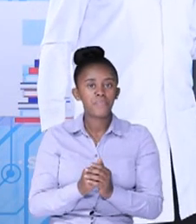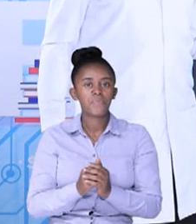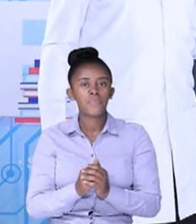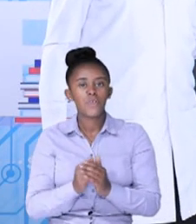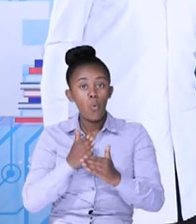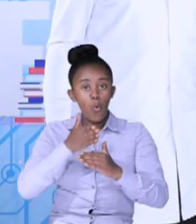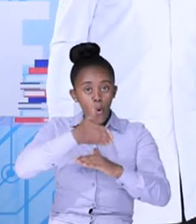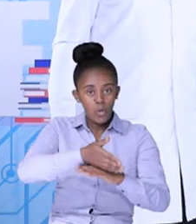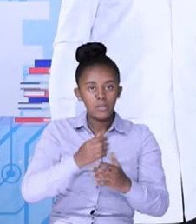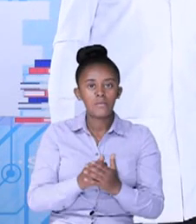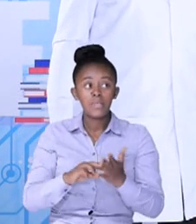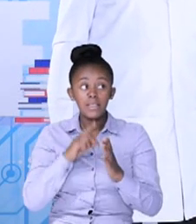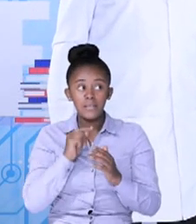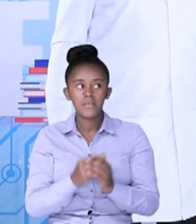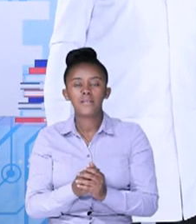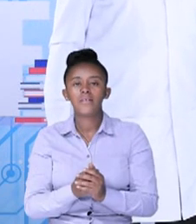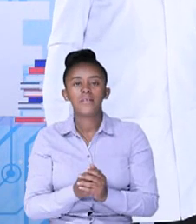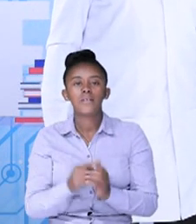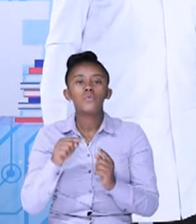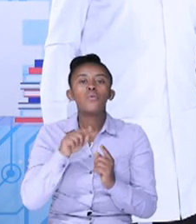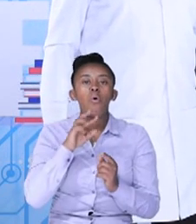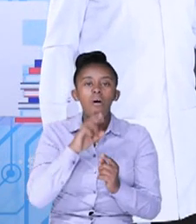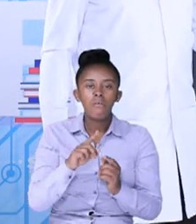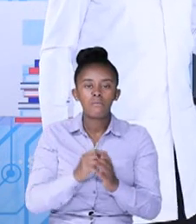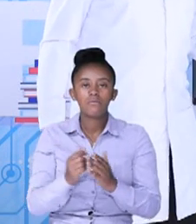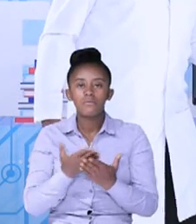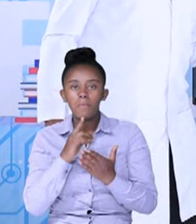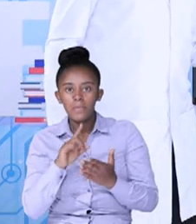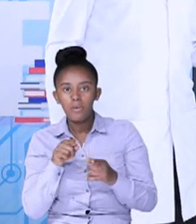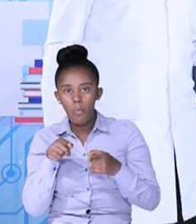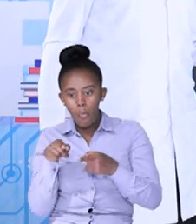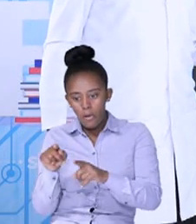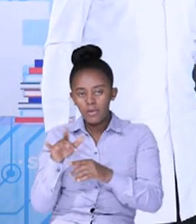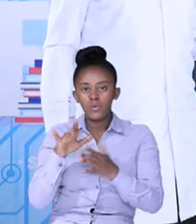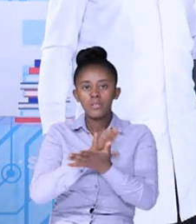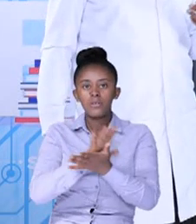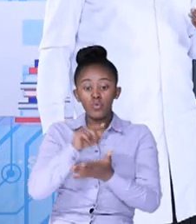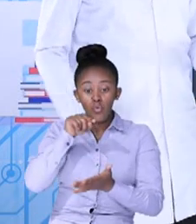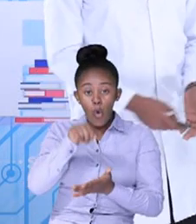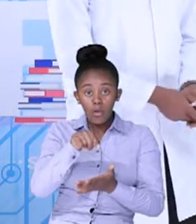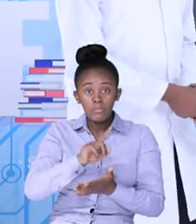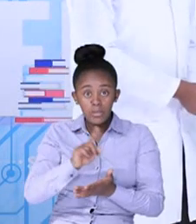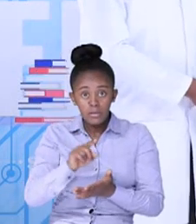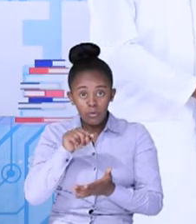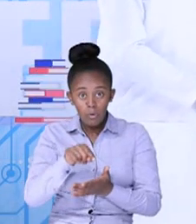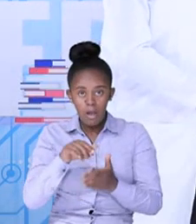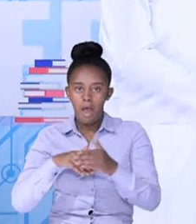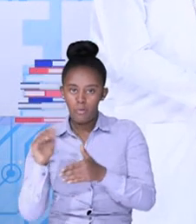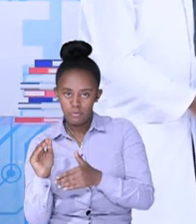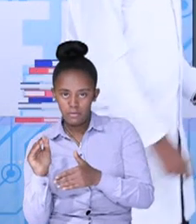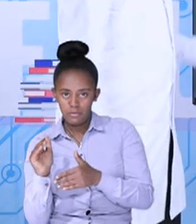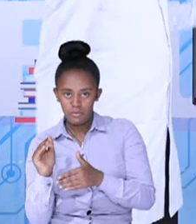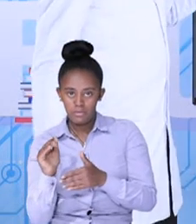use cross, it means that your magnetic field or something is pointing into the page. Dot means out of the page.